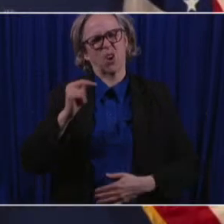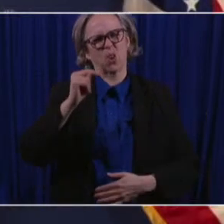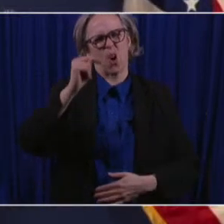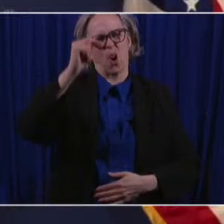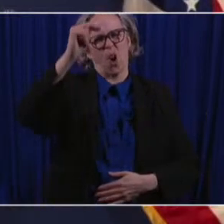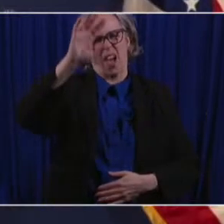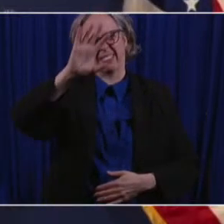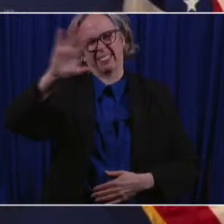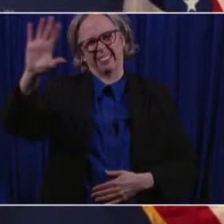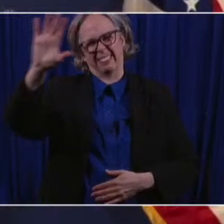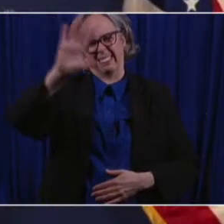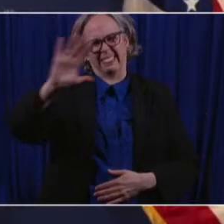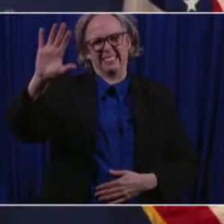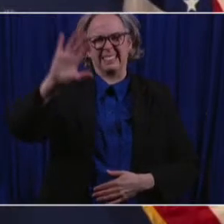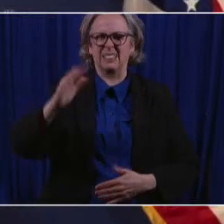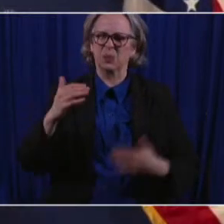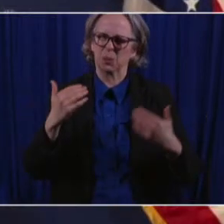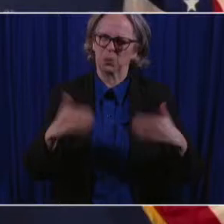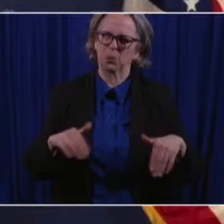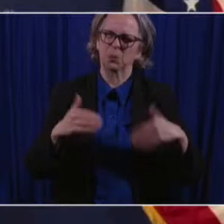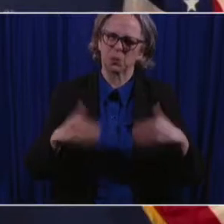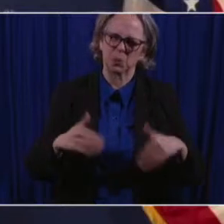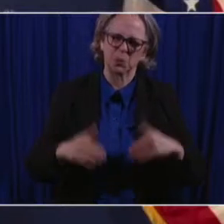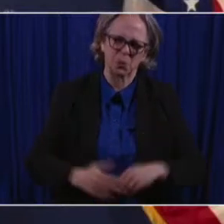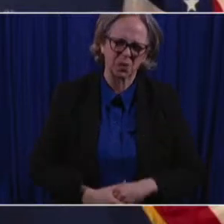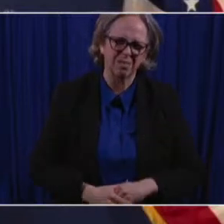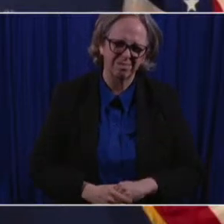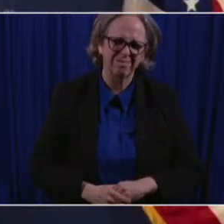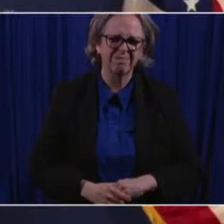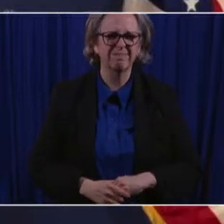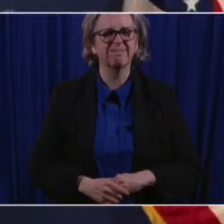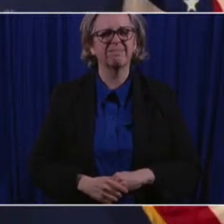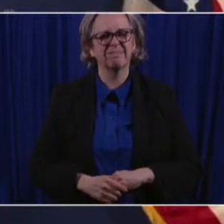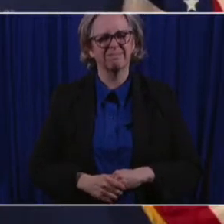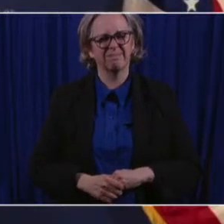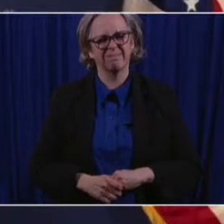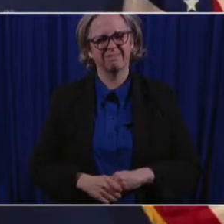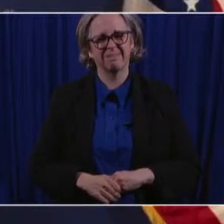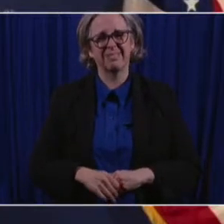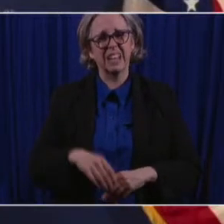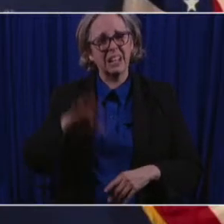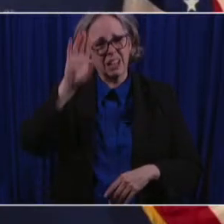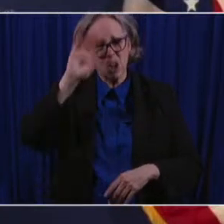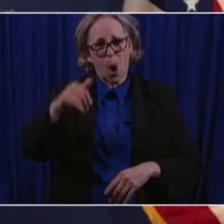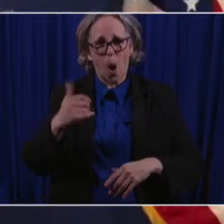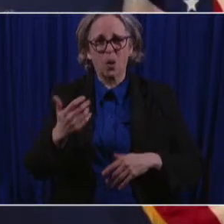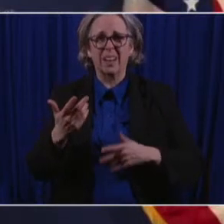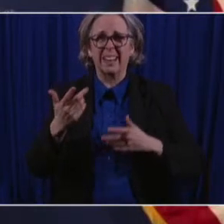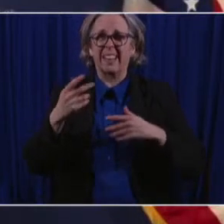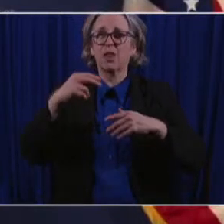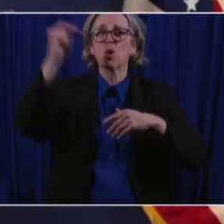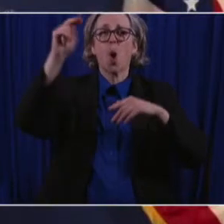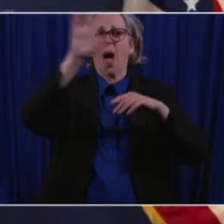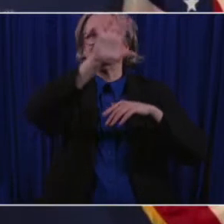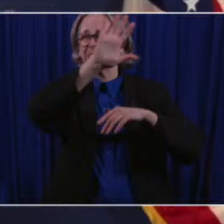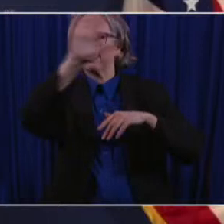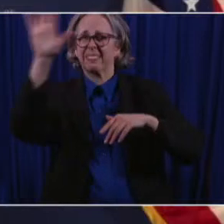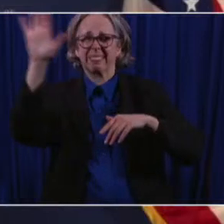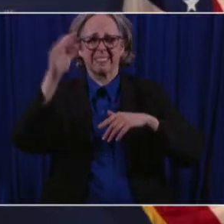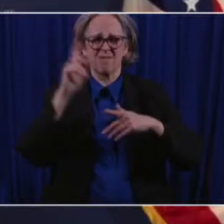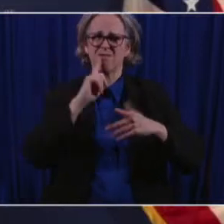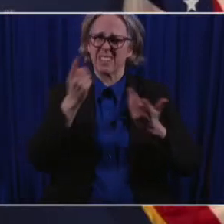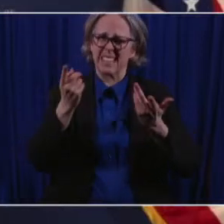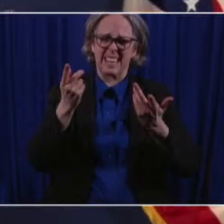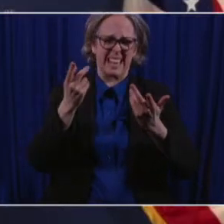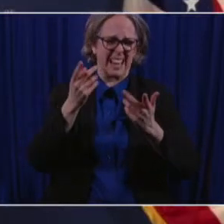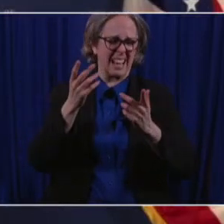part. So while we're seeing increase in cases in most counties in Ohio, where we're seeing the most, of course, is in the northern part